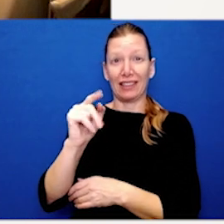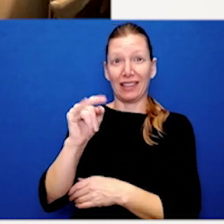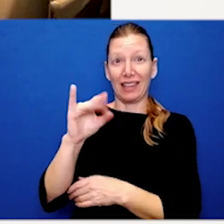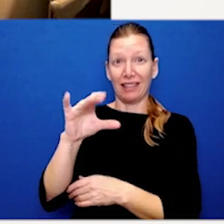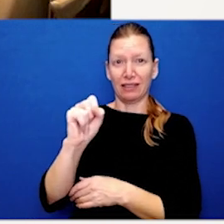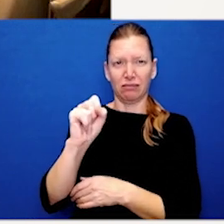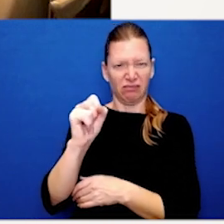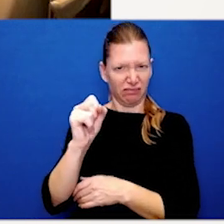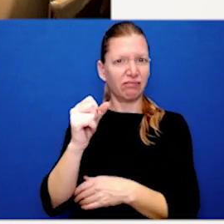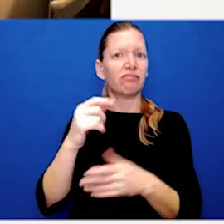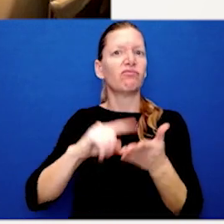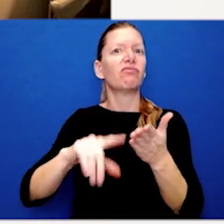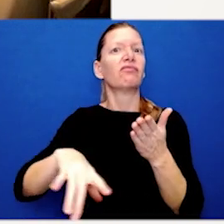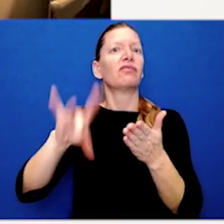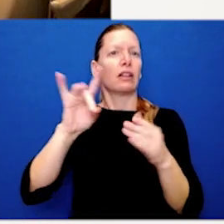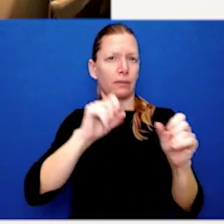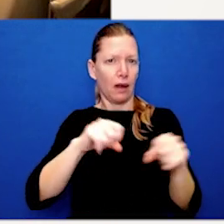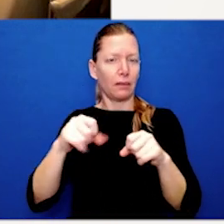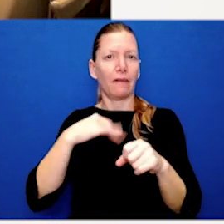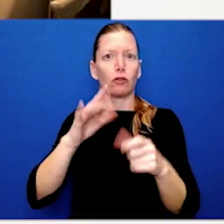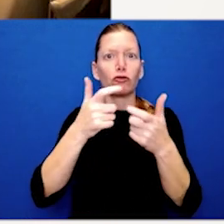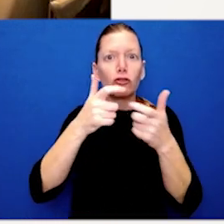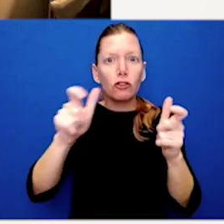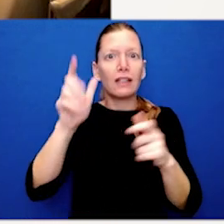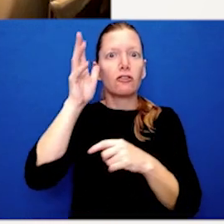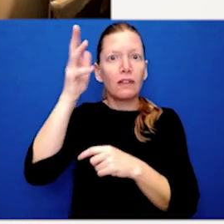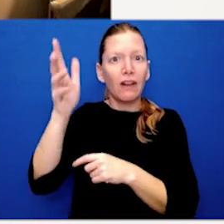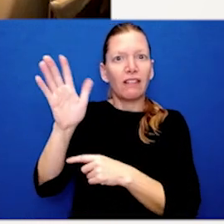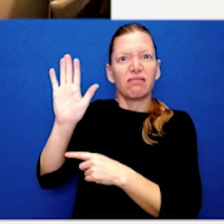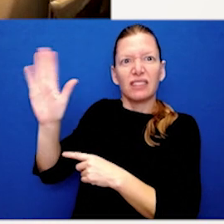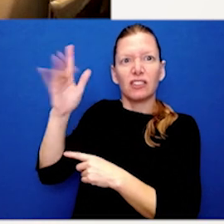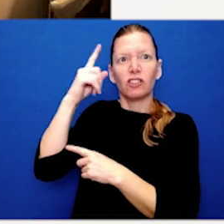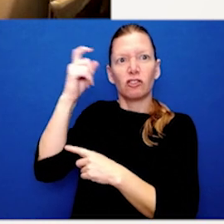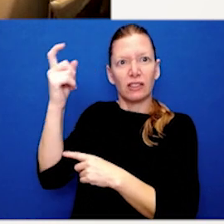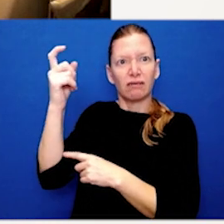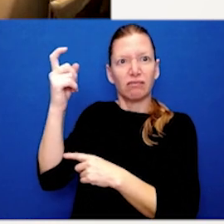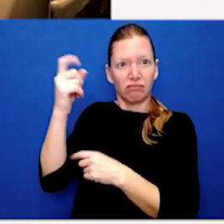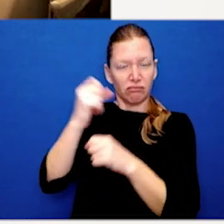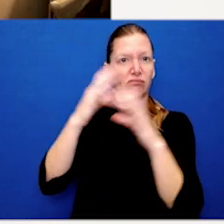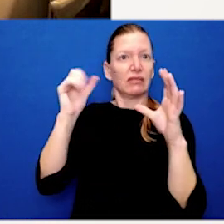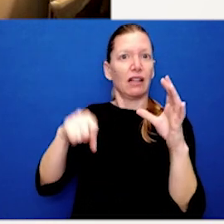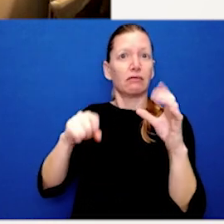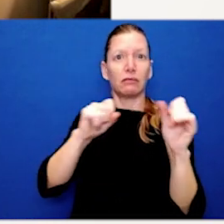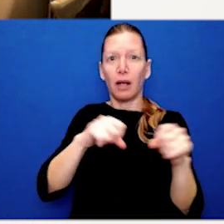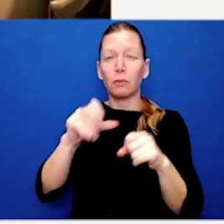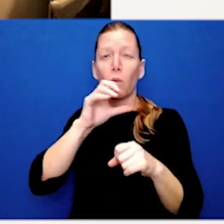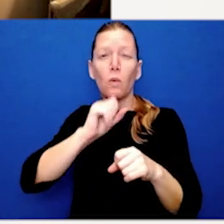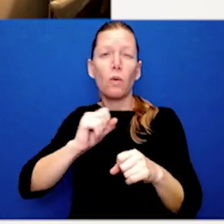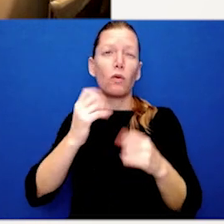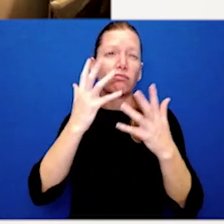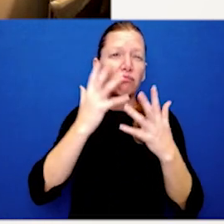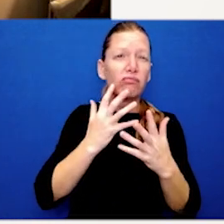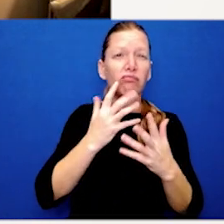epigenetics is that it is possible to have your great-grandfather's dream. And it is possible that old torments